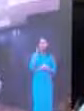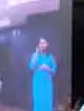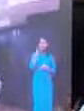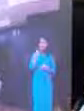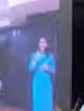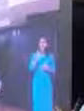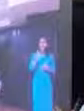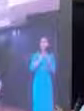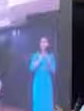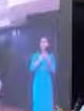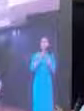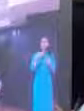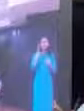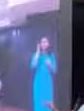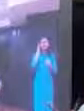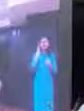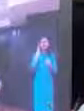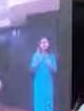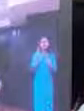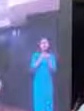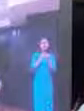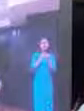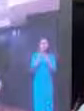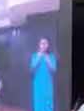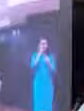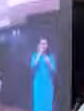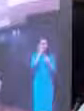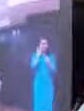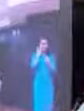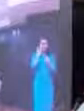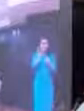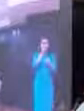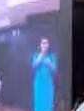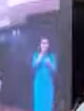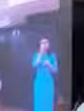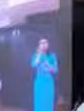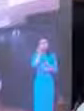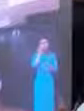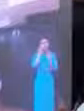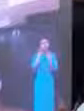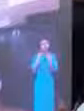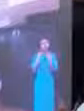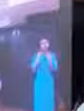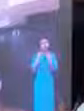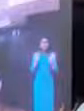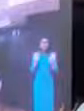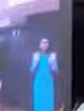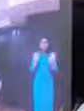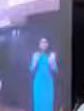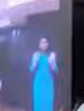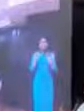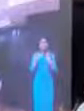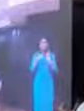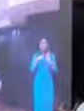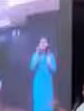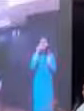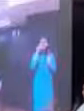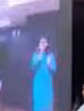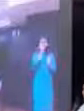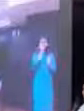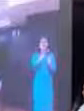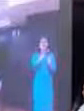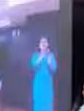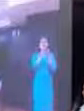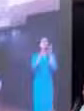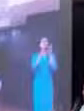there was no need for an Article 370. Once the state had acceded to India, then it was entitled to the benefits that all the